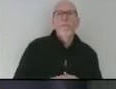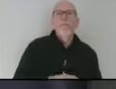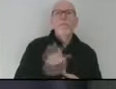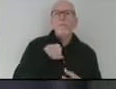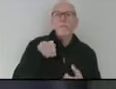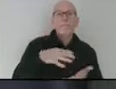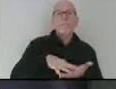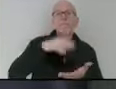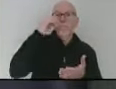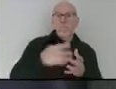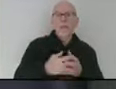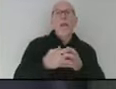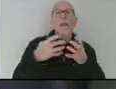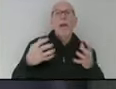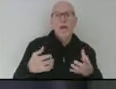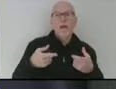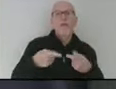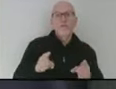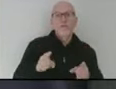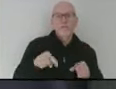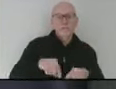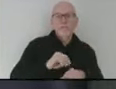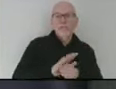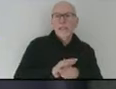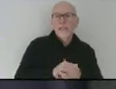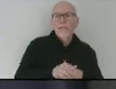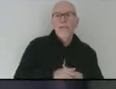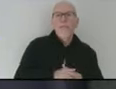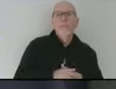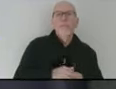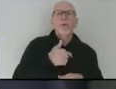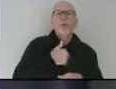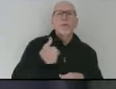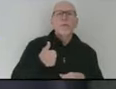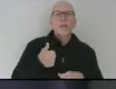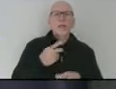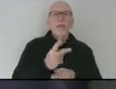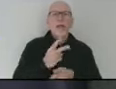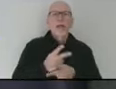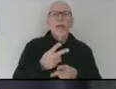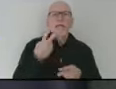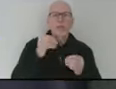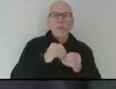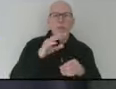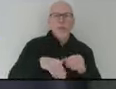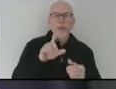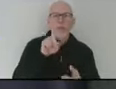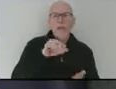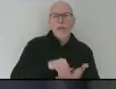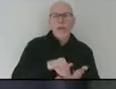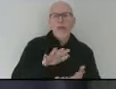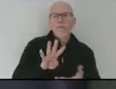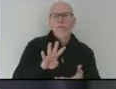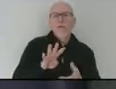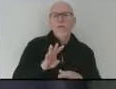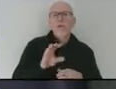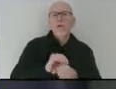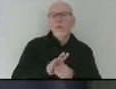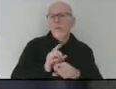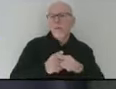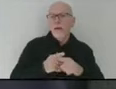lot throughout this pandemic here. We've cared for more than 1,054 COVID positive